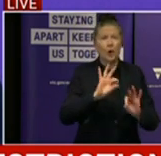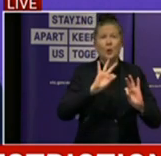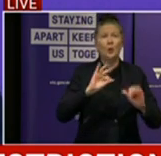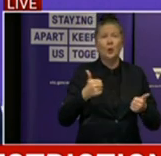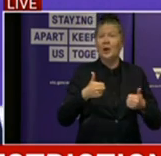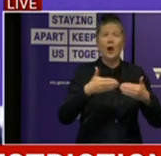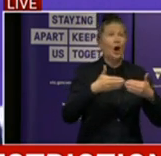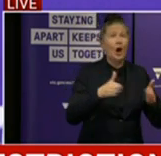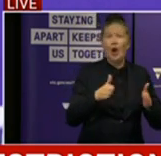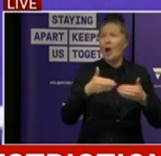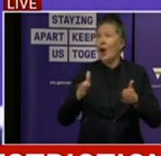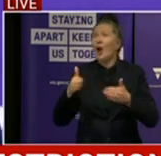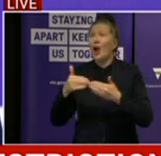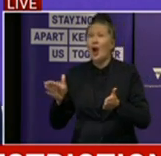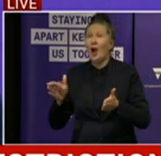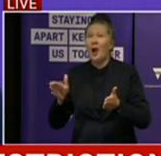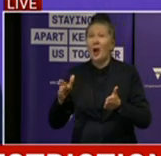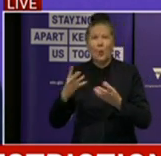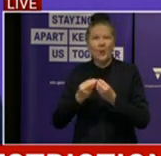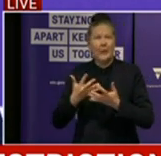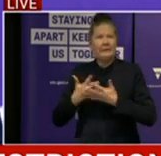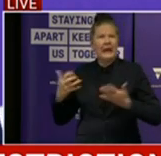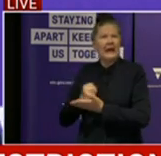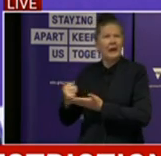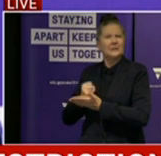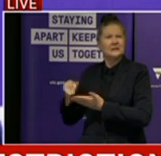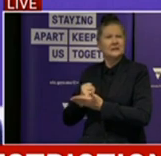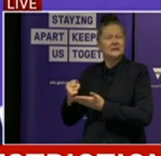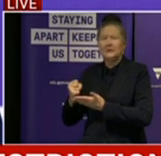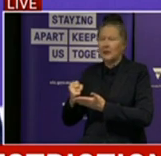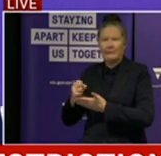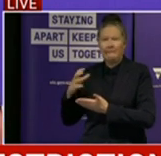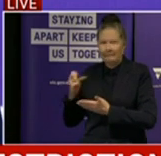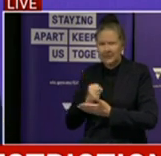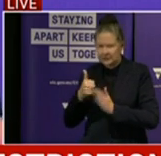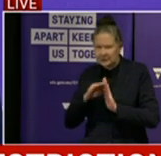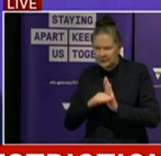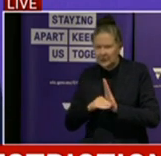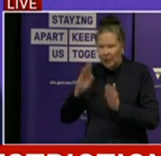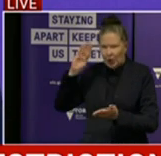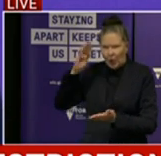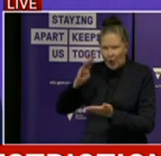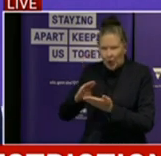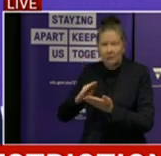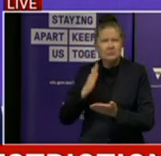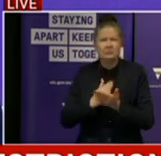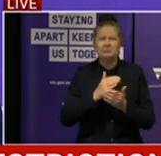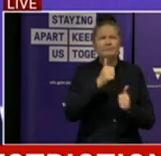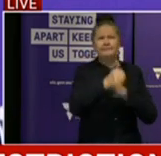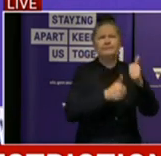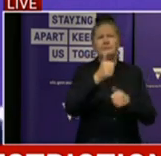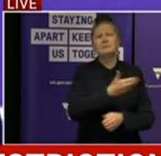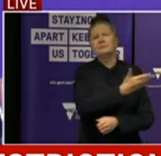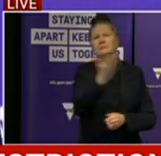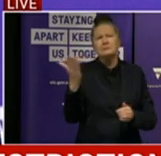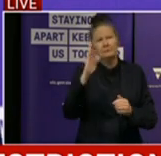if you don't first get them low via the restrictions and the rules we have in place. This is a credit to everyone in regional Victoria. I am